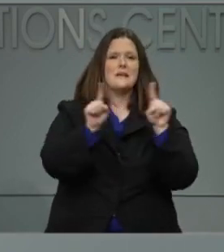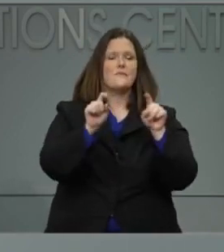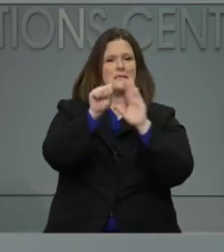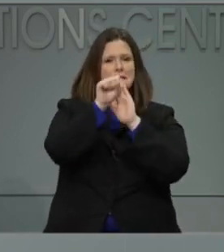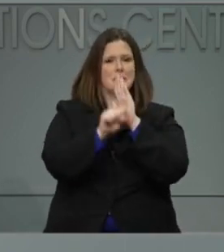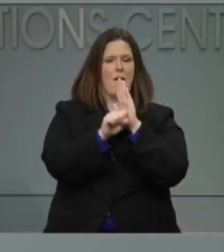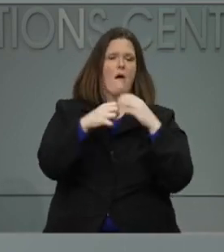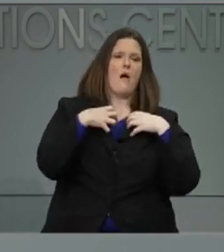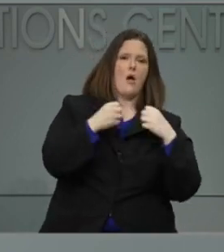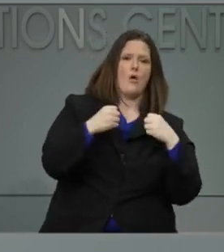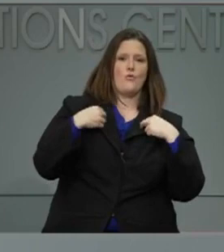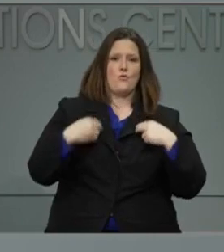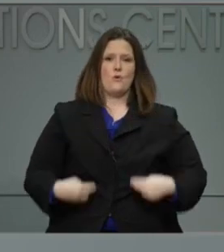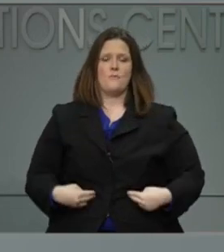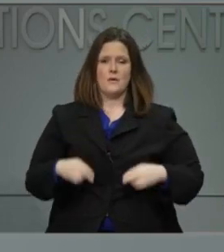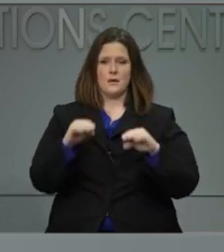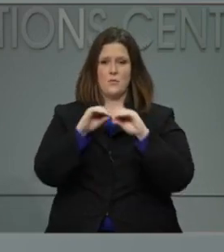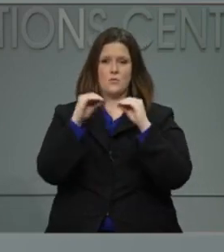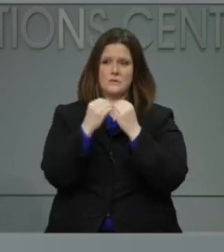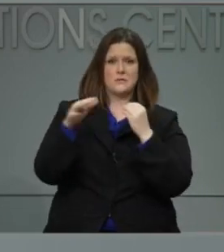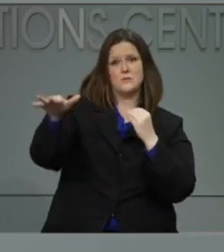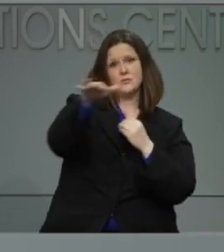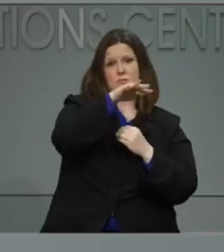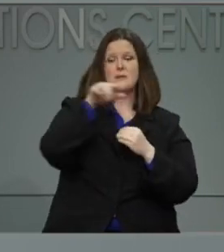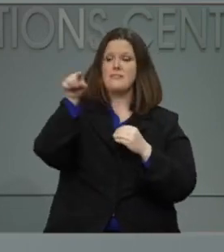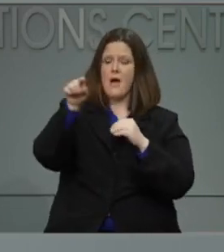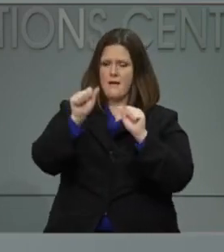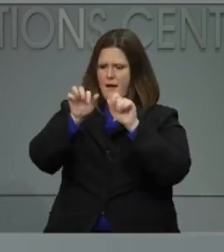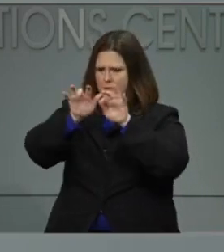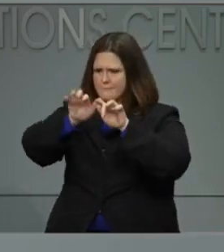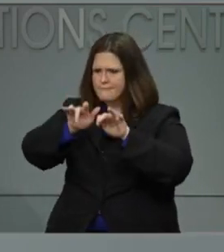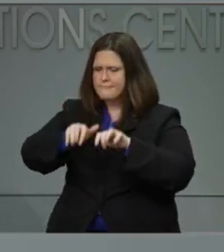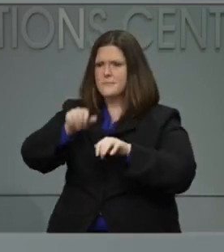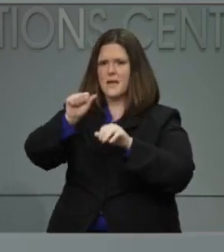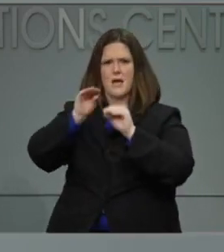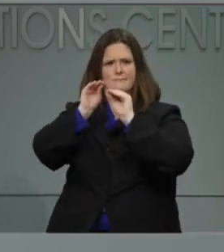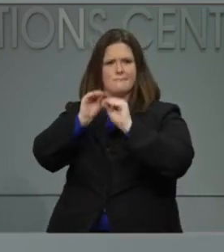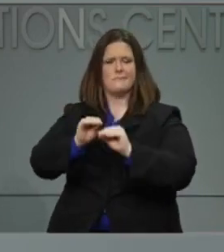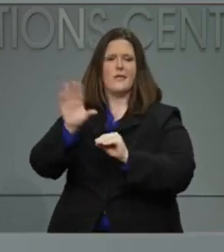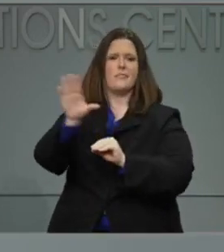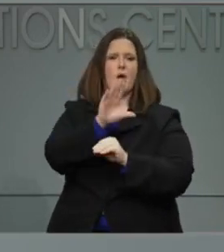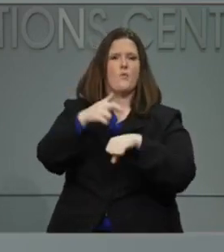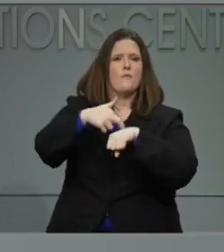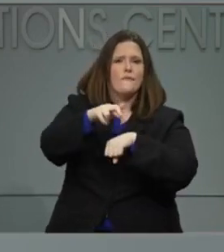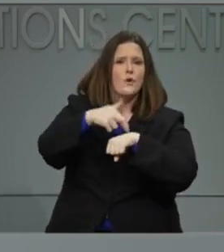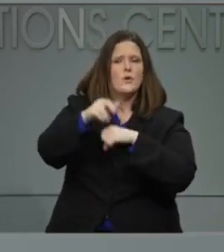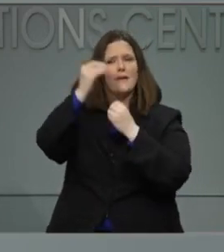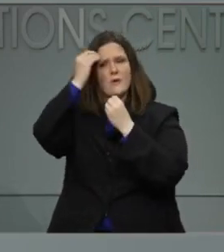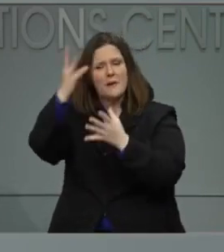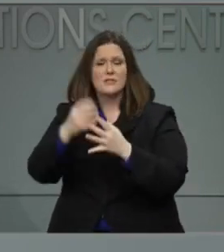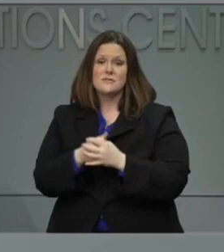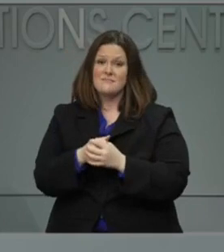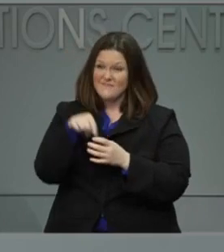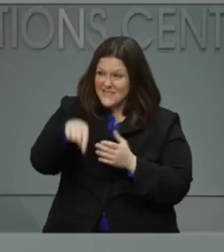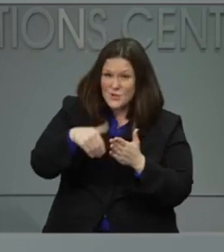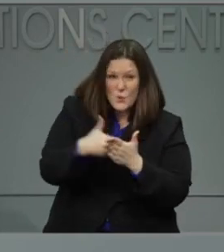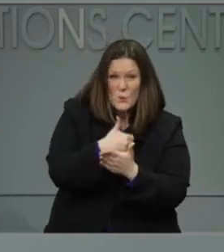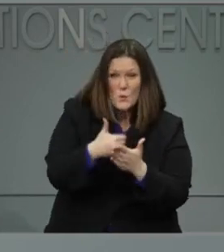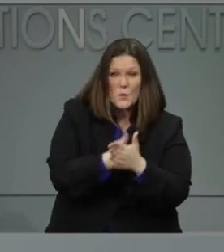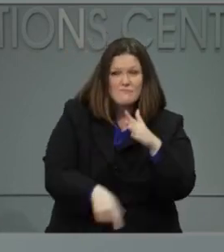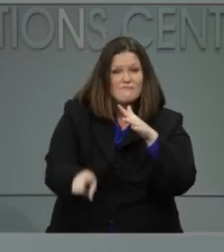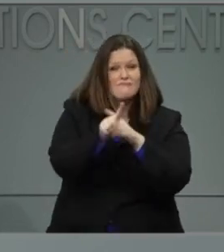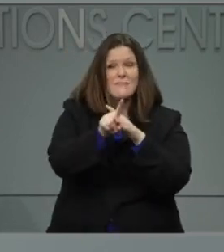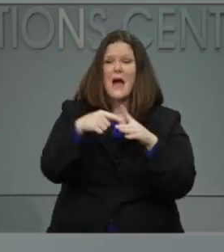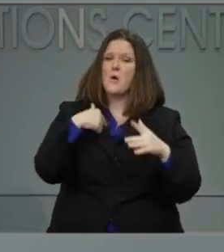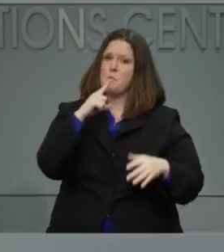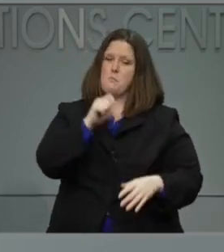They'll use NC Care 360 to make connections to services and to track referrals. This is groundbreaking work, and I'm really proud of